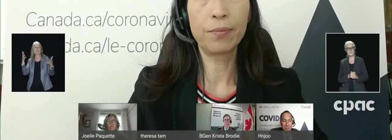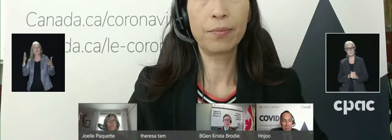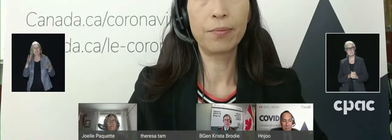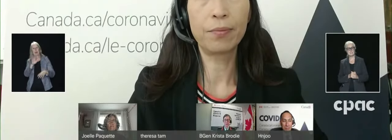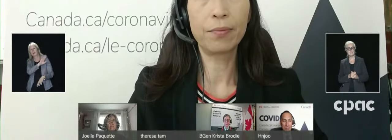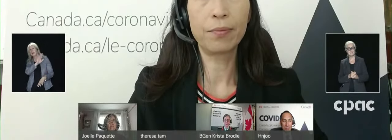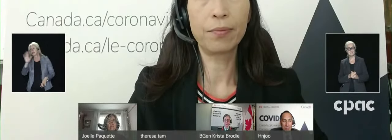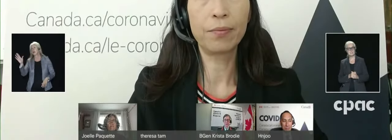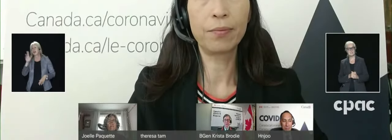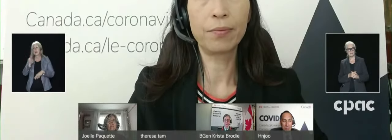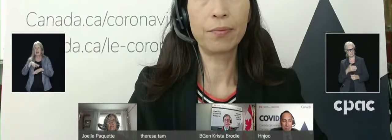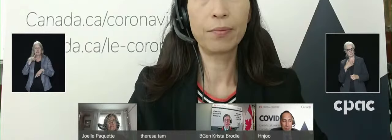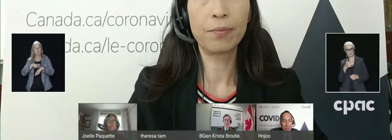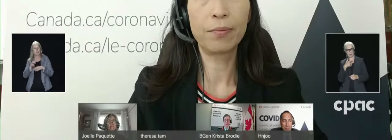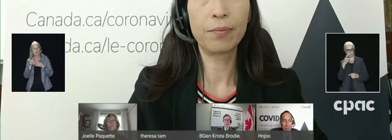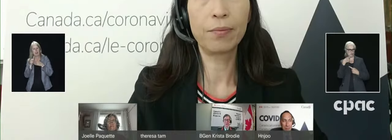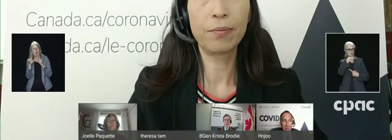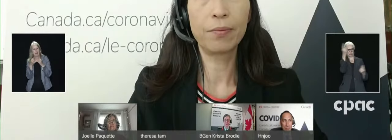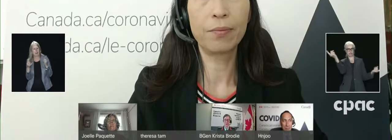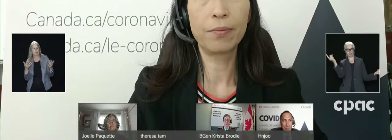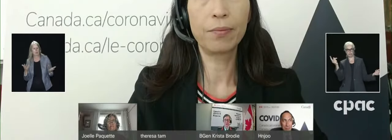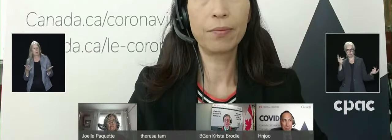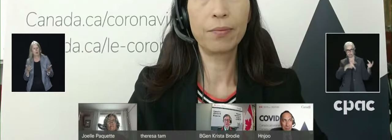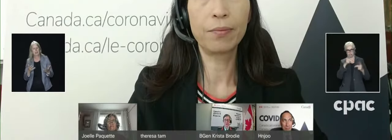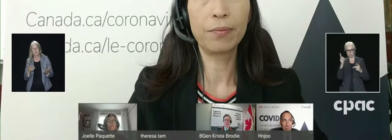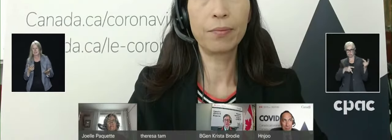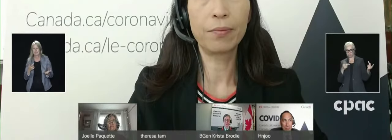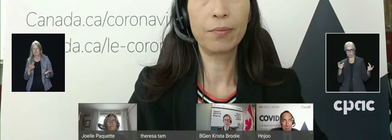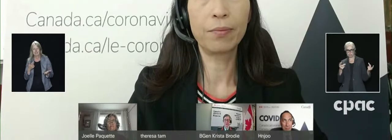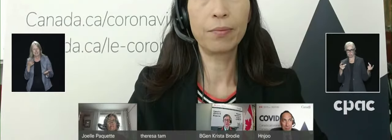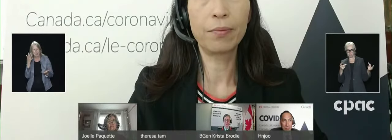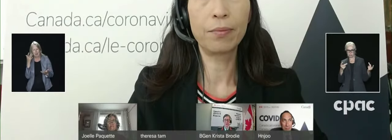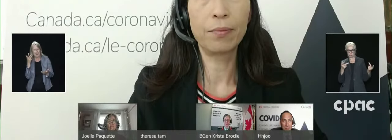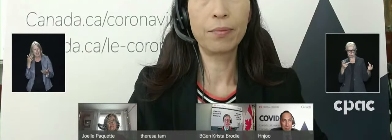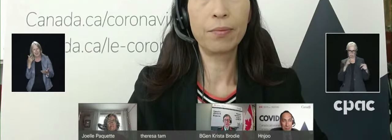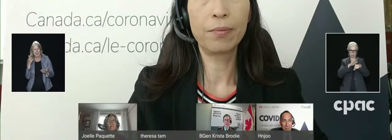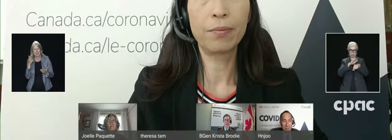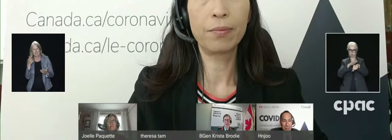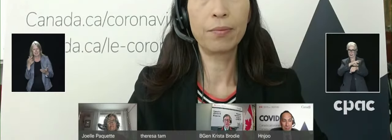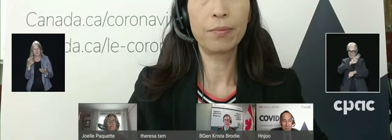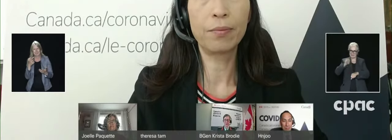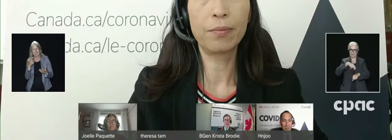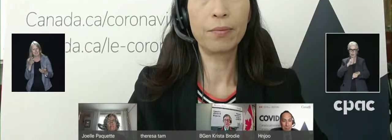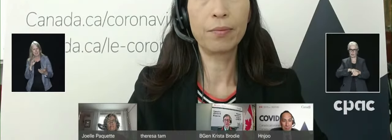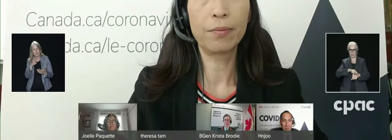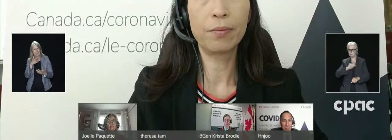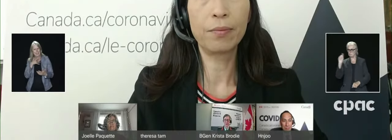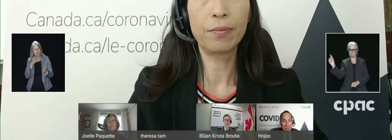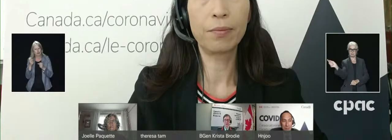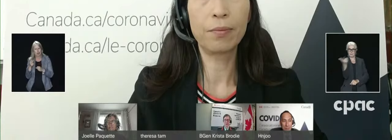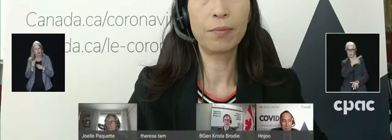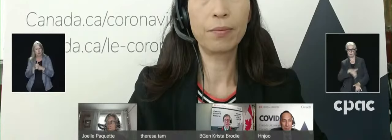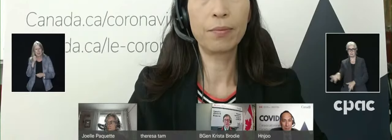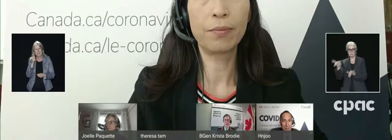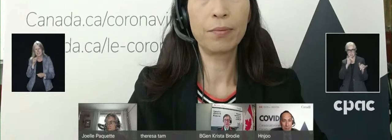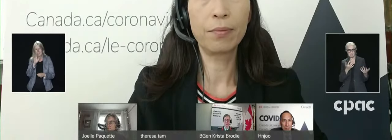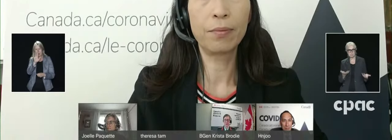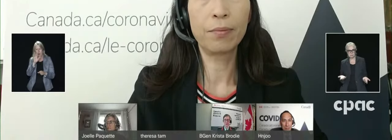national guidelines? Like, what is so wrong, or what is the risk that your organization